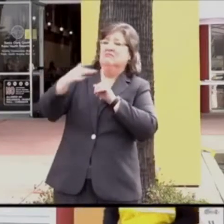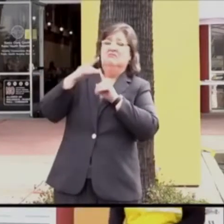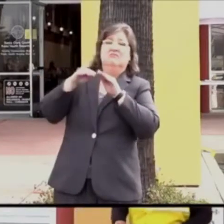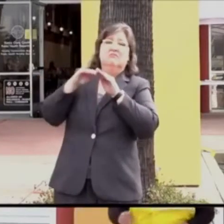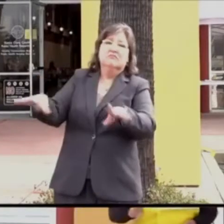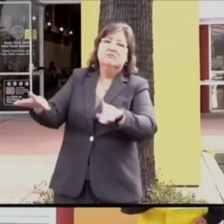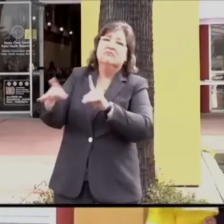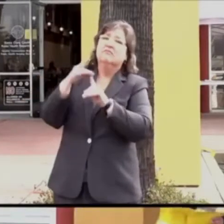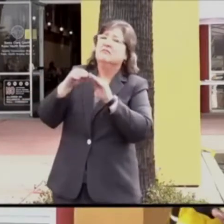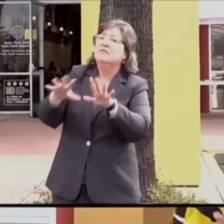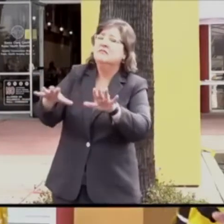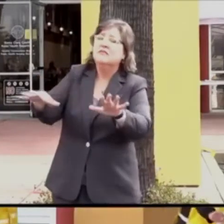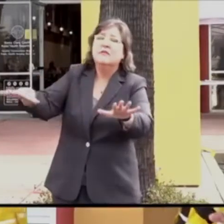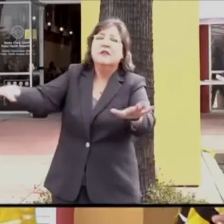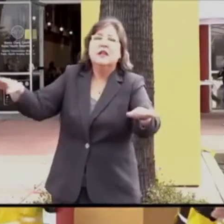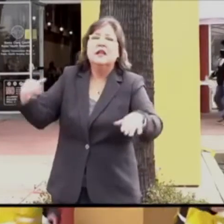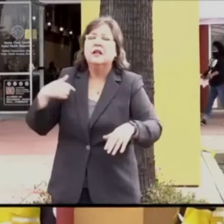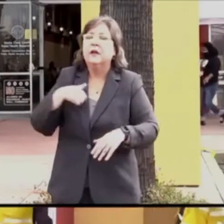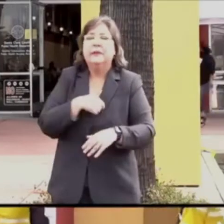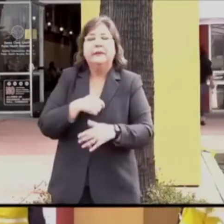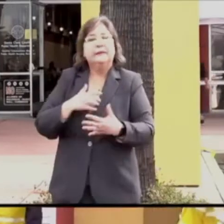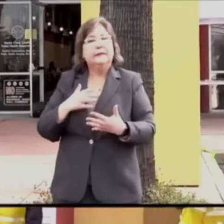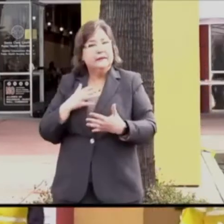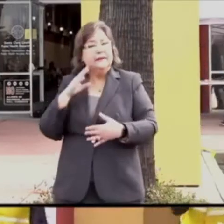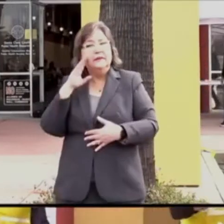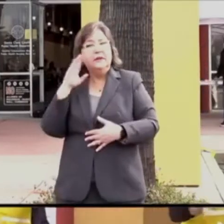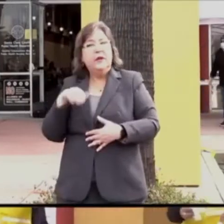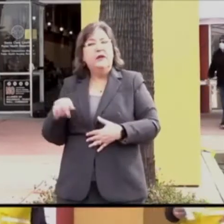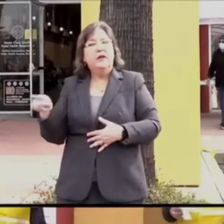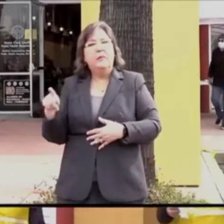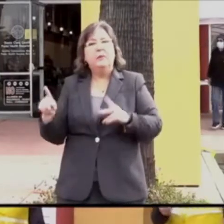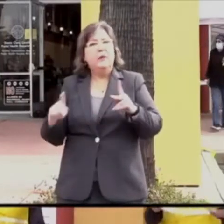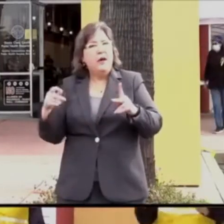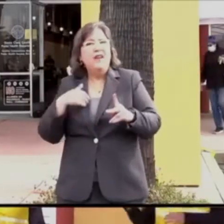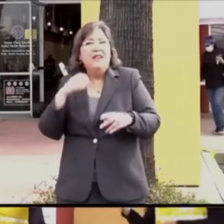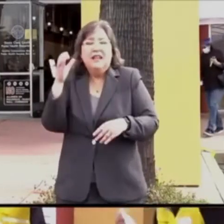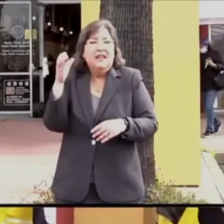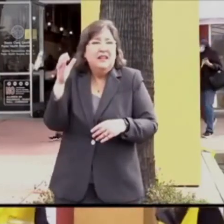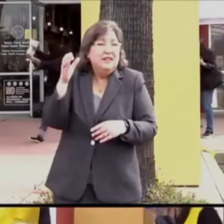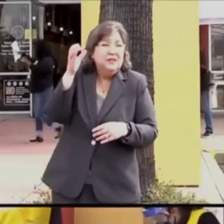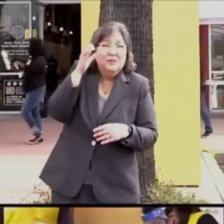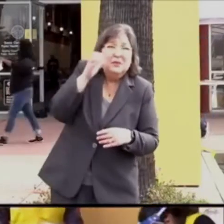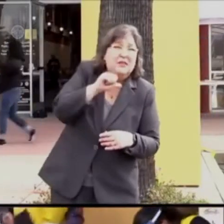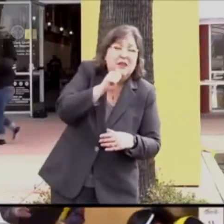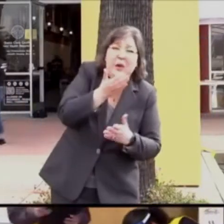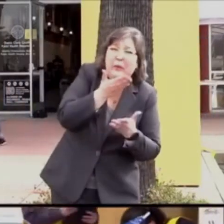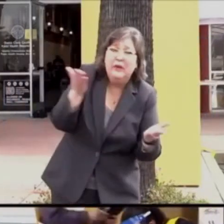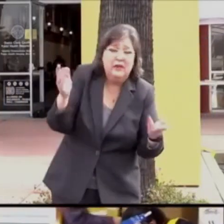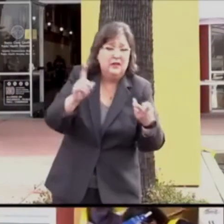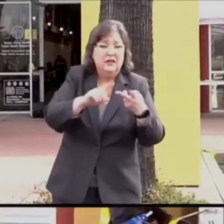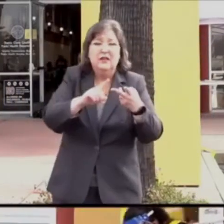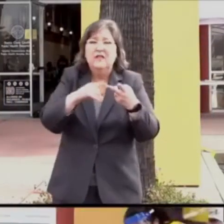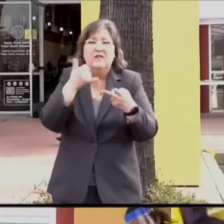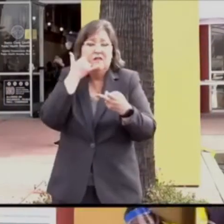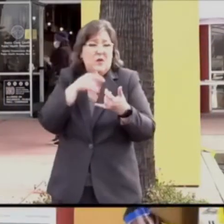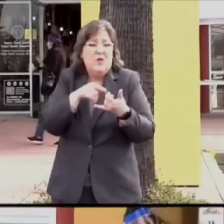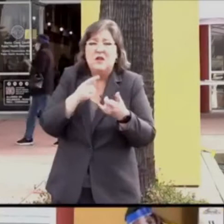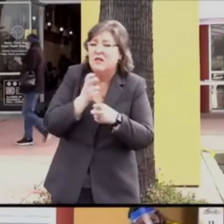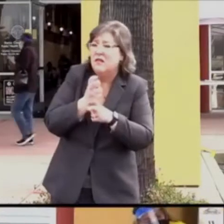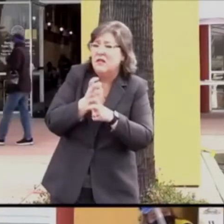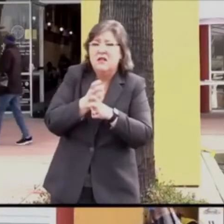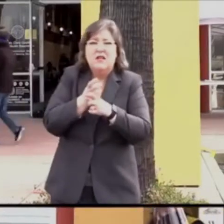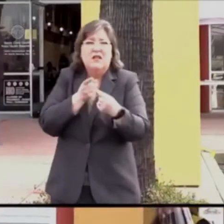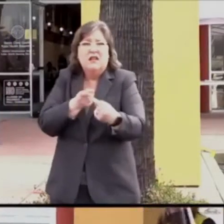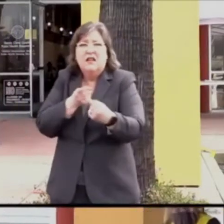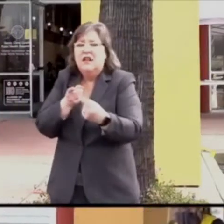vaccine access. We know that technology and transportation challenges are obstacles to accessing vaccine. To overcome